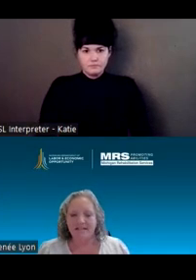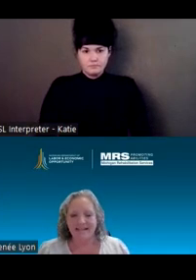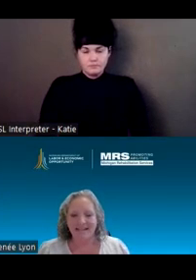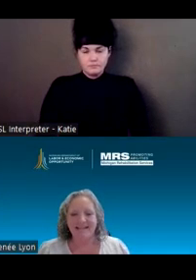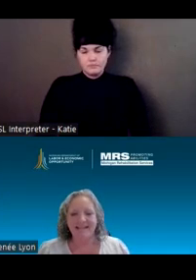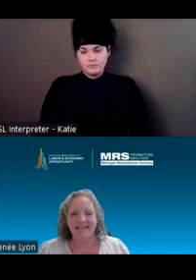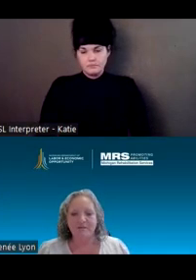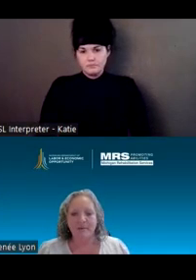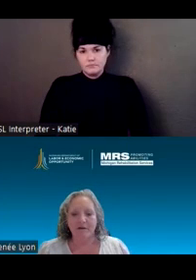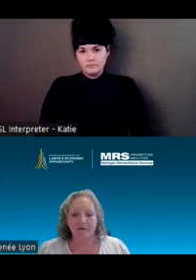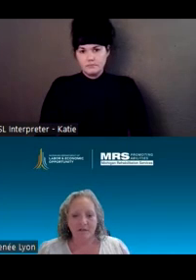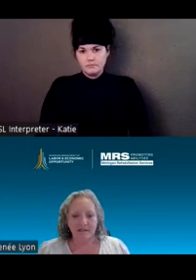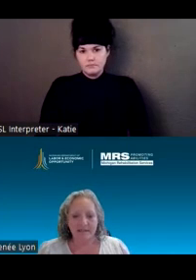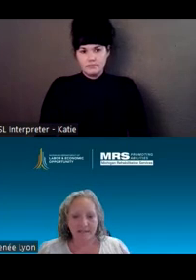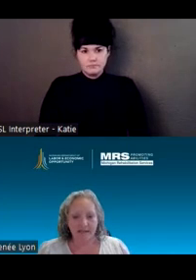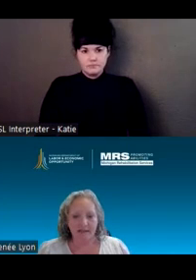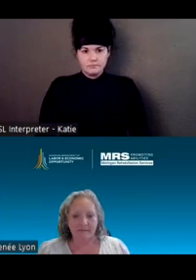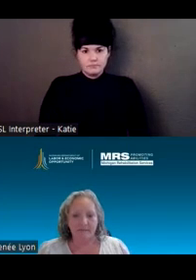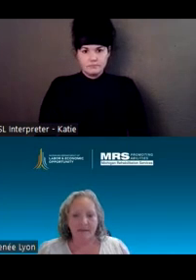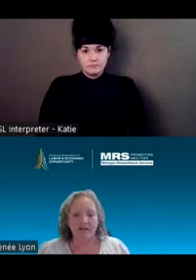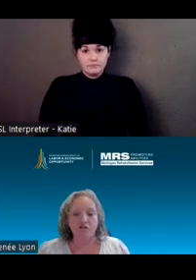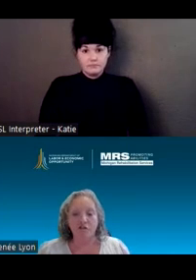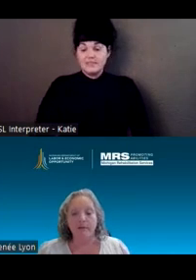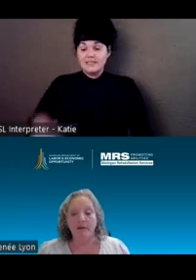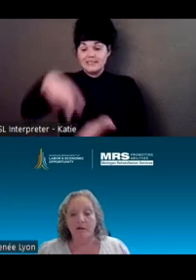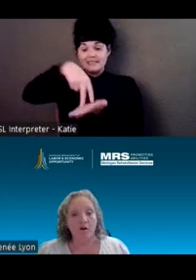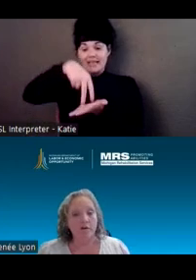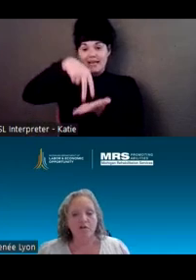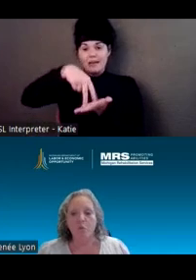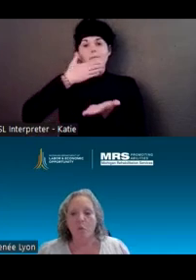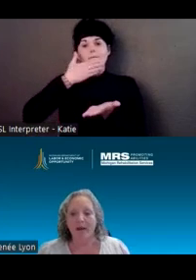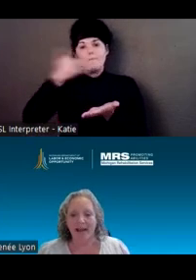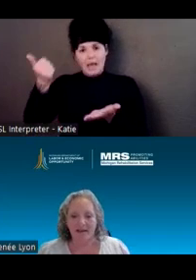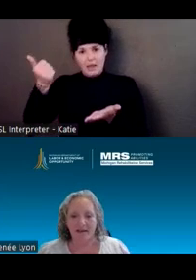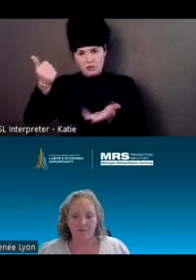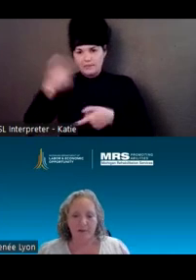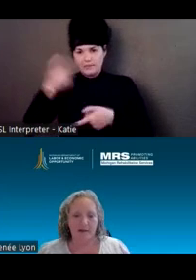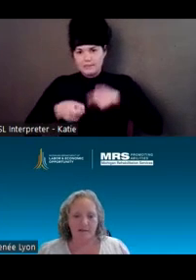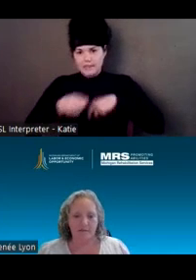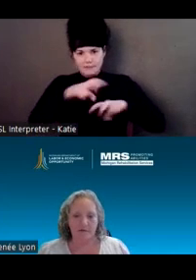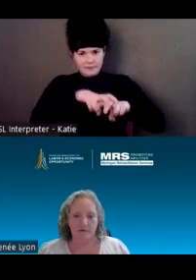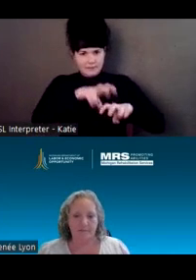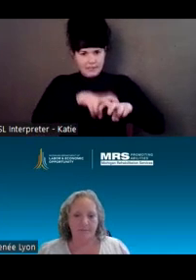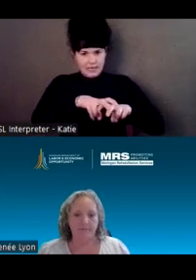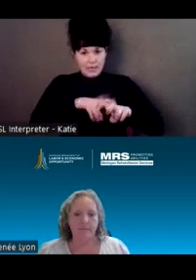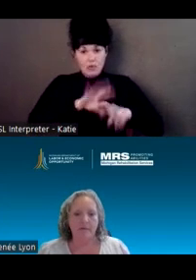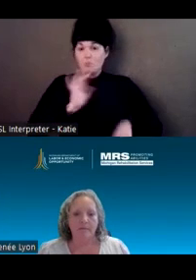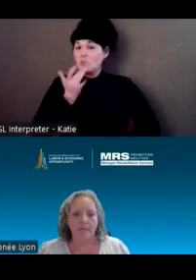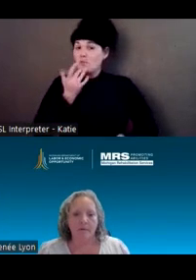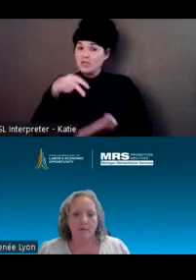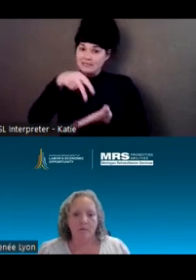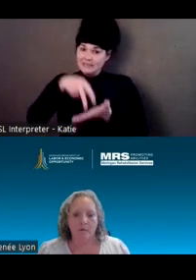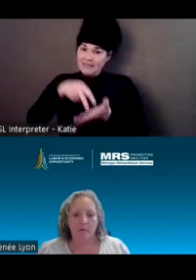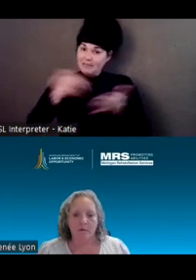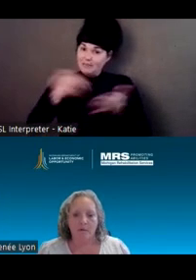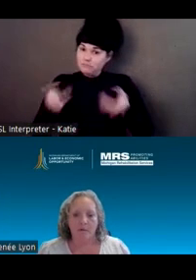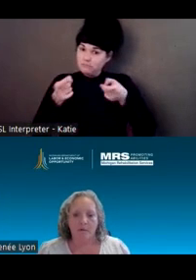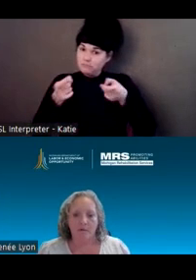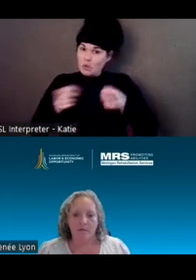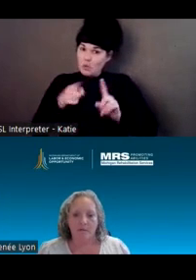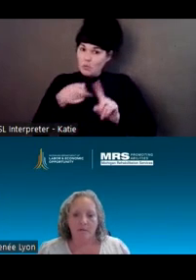Remember, standing is better than sitting and should be encouraged whenever possible.